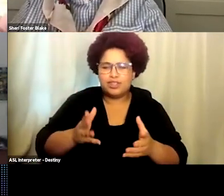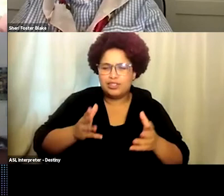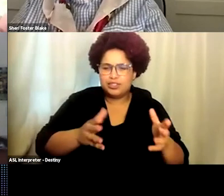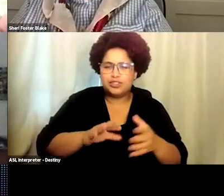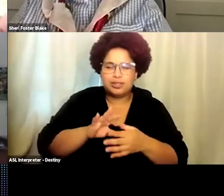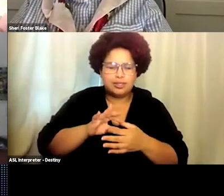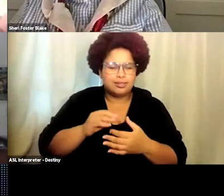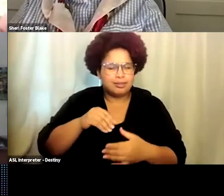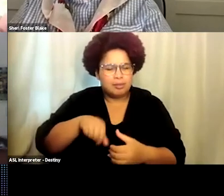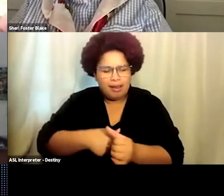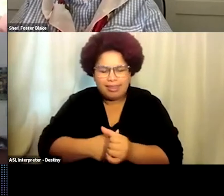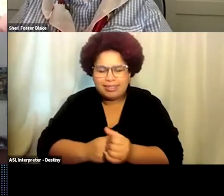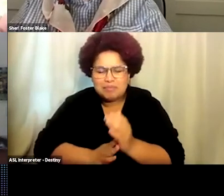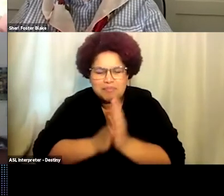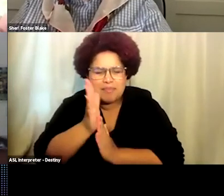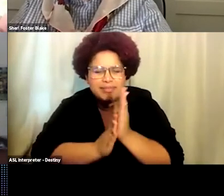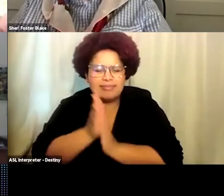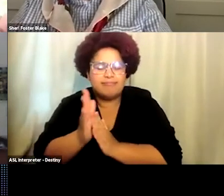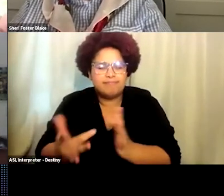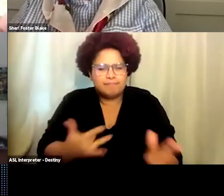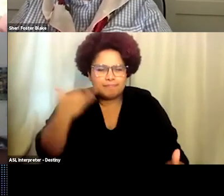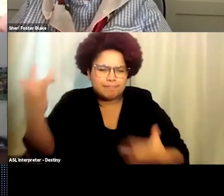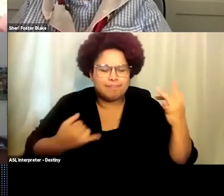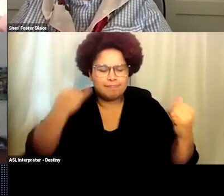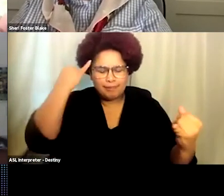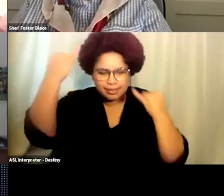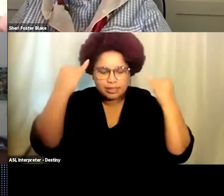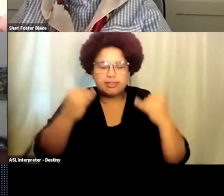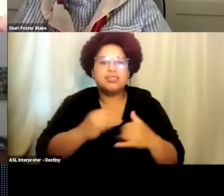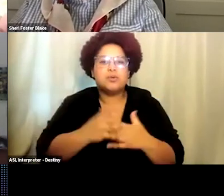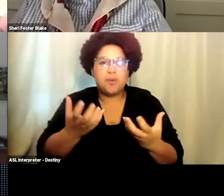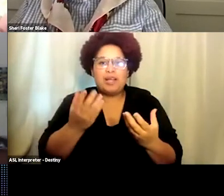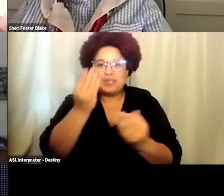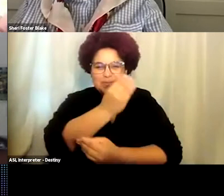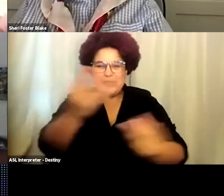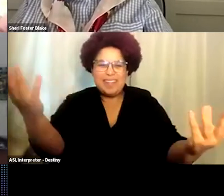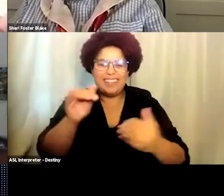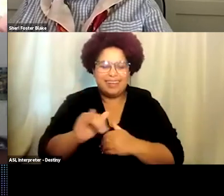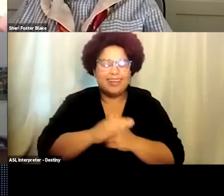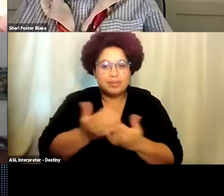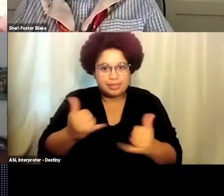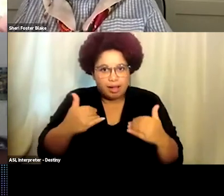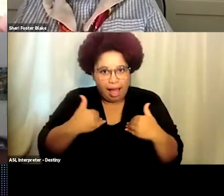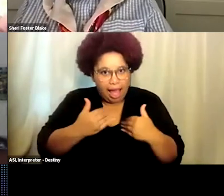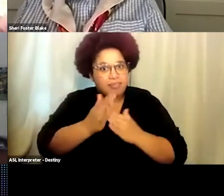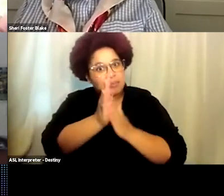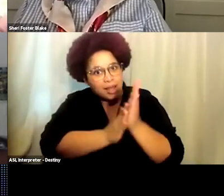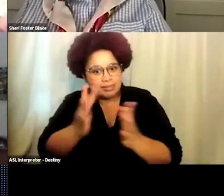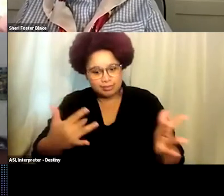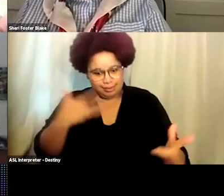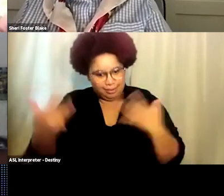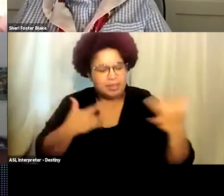passion and ideas and excitement. So that's what we want to impart, right? That we still have passion and